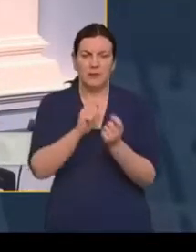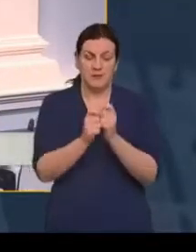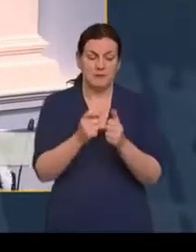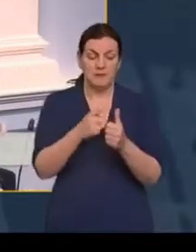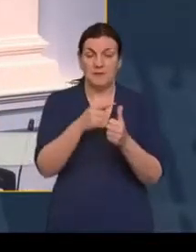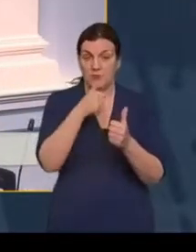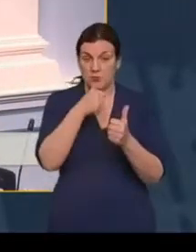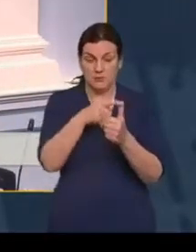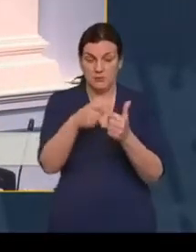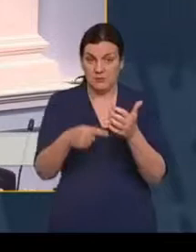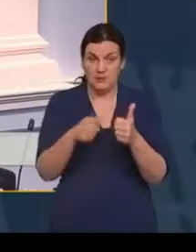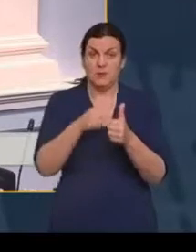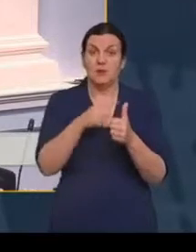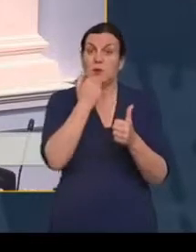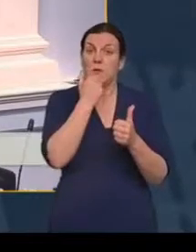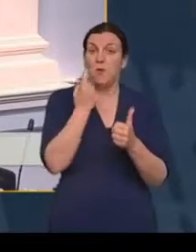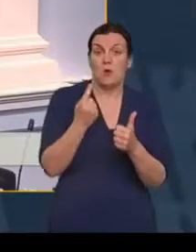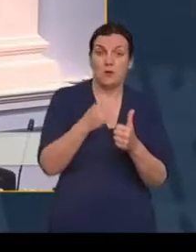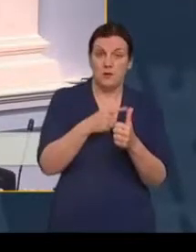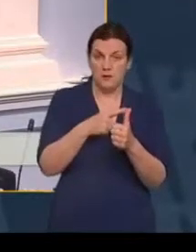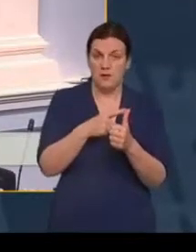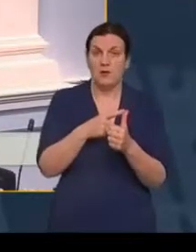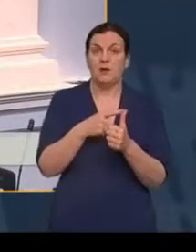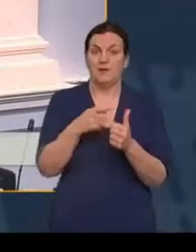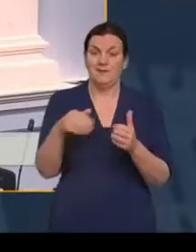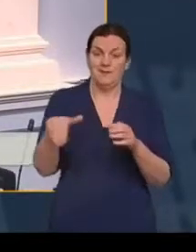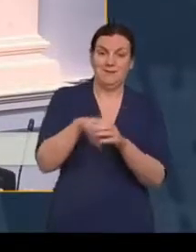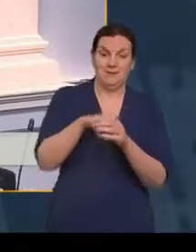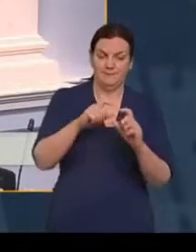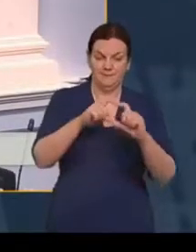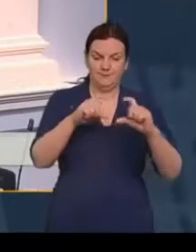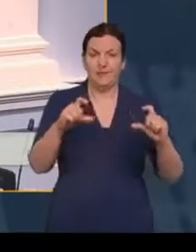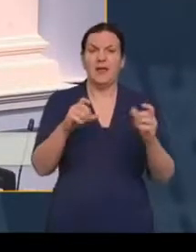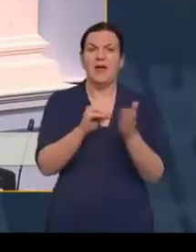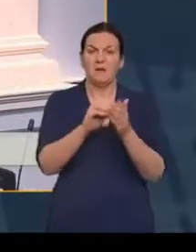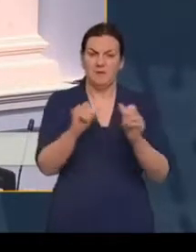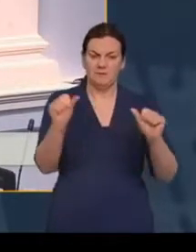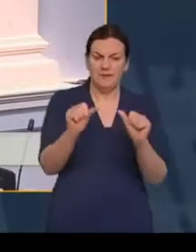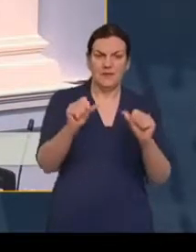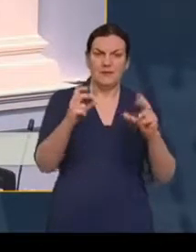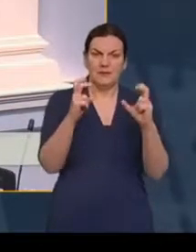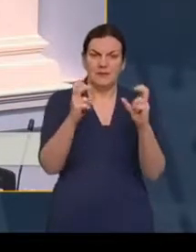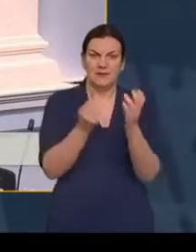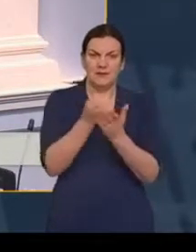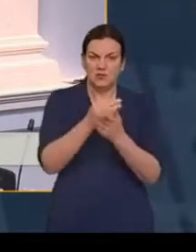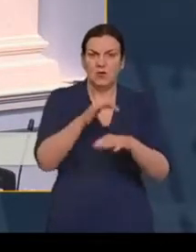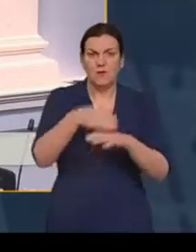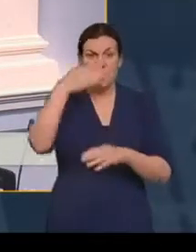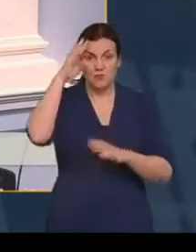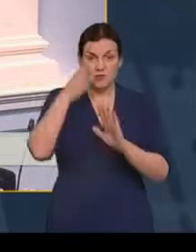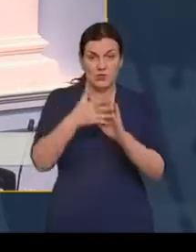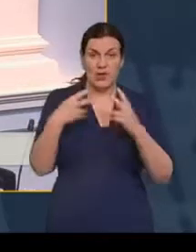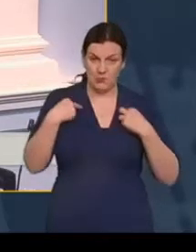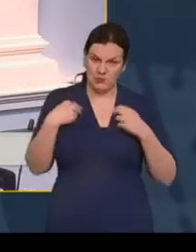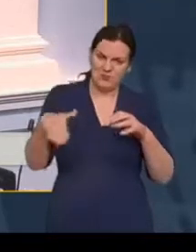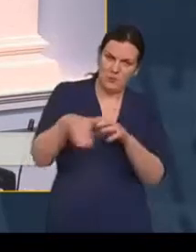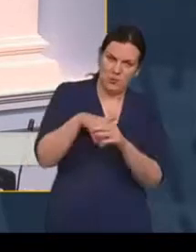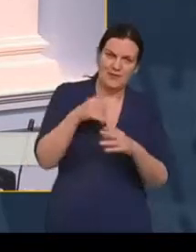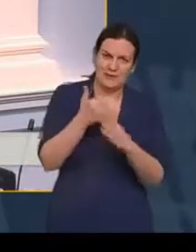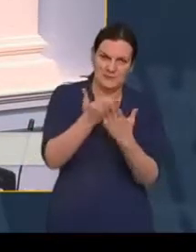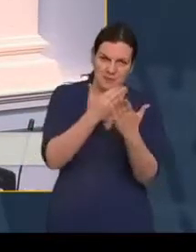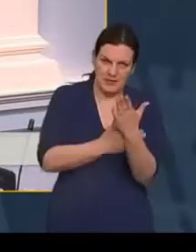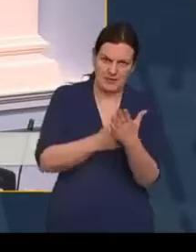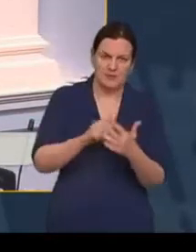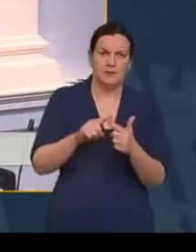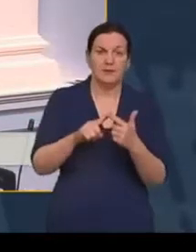these amendments are as follows. Amendment number 1, the reinsertion of a concise definition of Irish Sign Language into